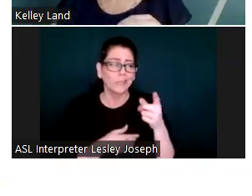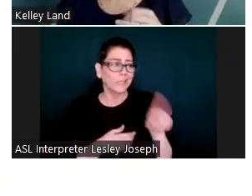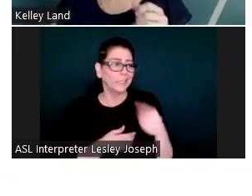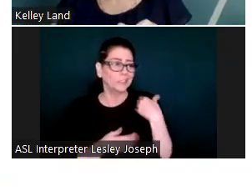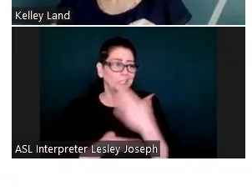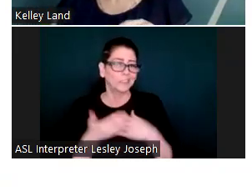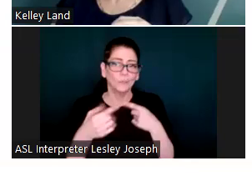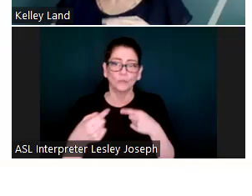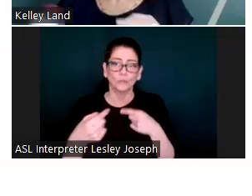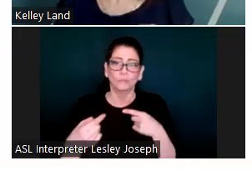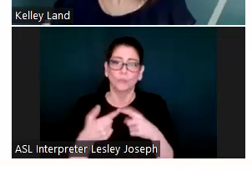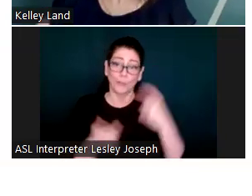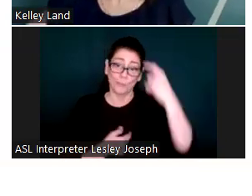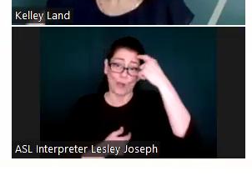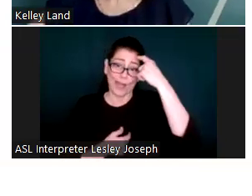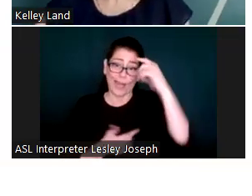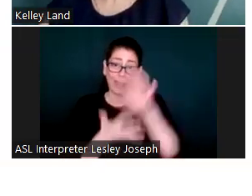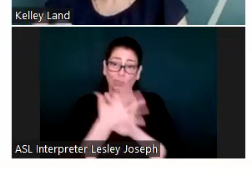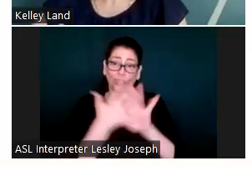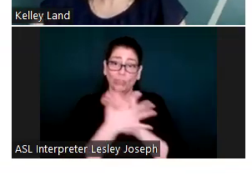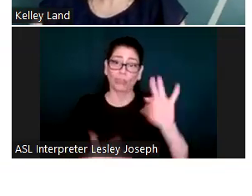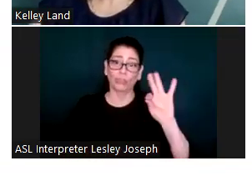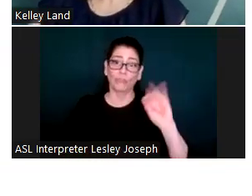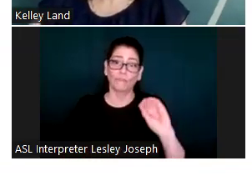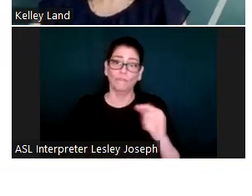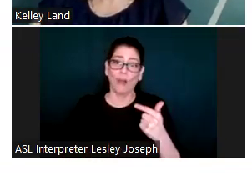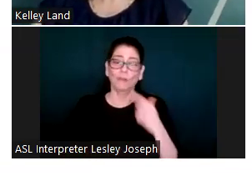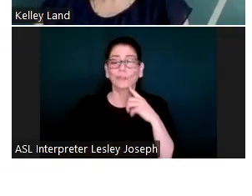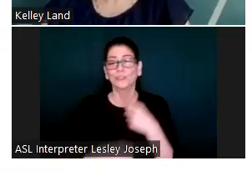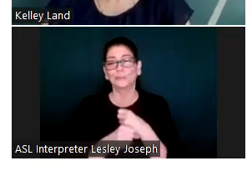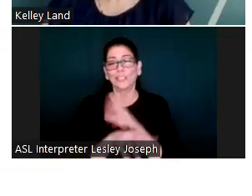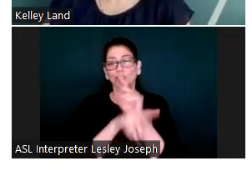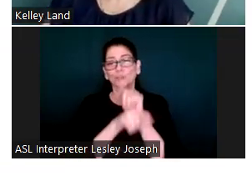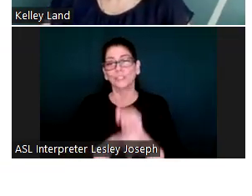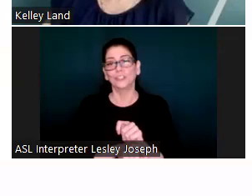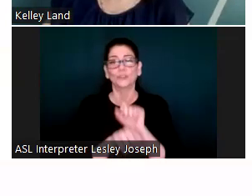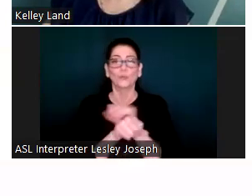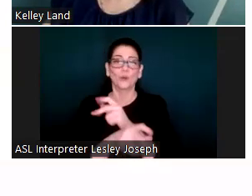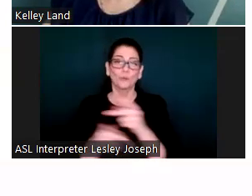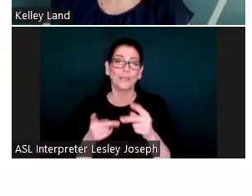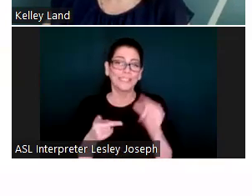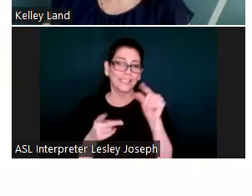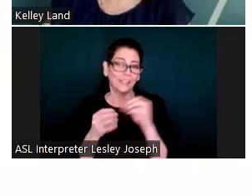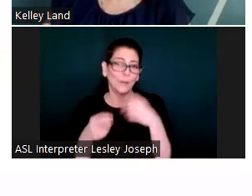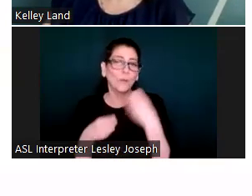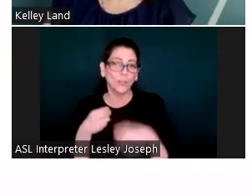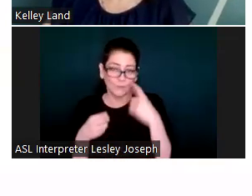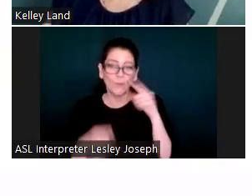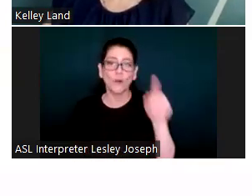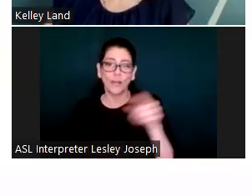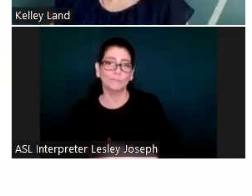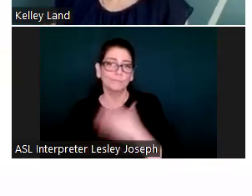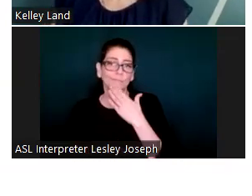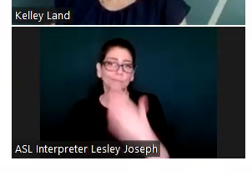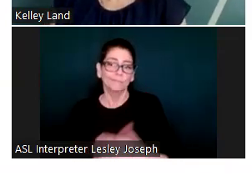trouble with like brain fog and other things, so it makes kind of traditional workplace a little harder for him. Thank you. I'll mention one